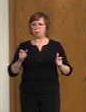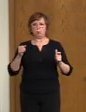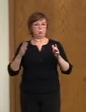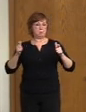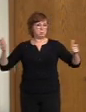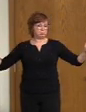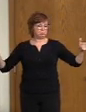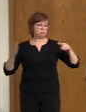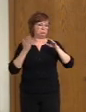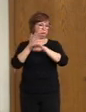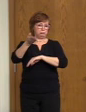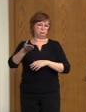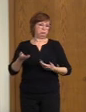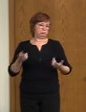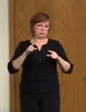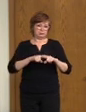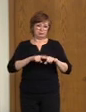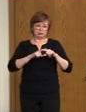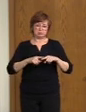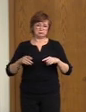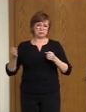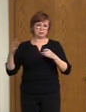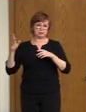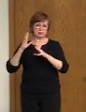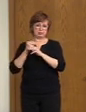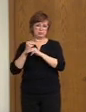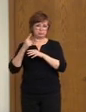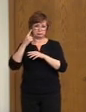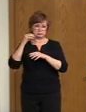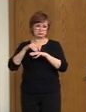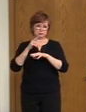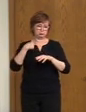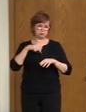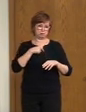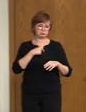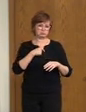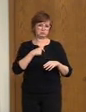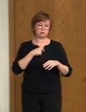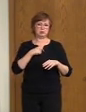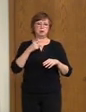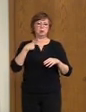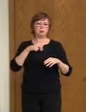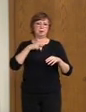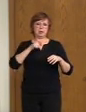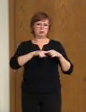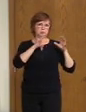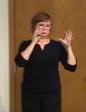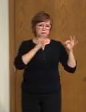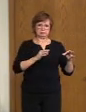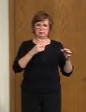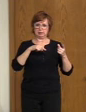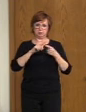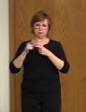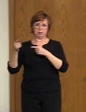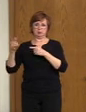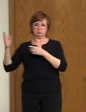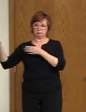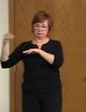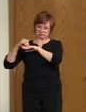priority populations, but we'll be making those decisions as we move through this phase of vaccination next